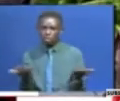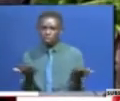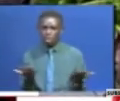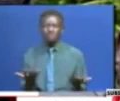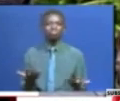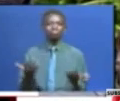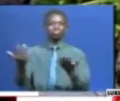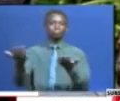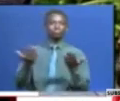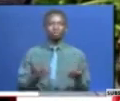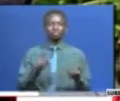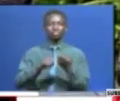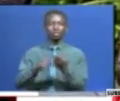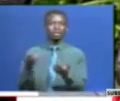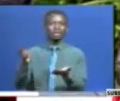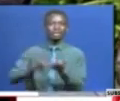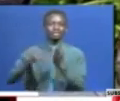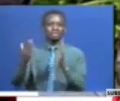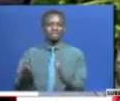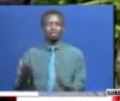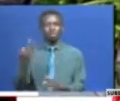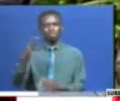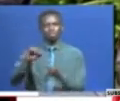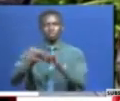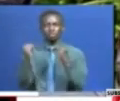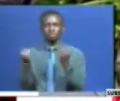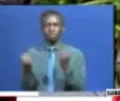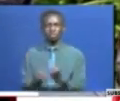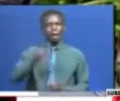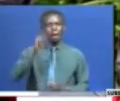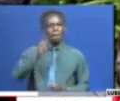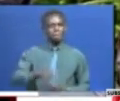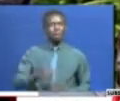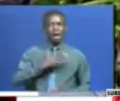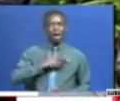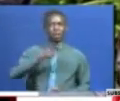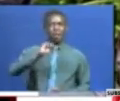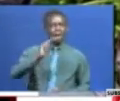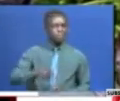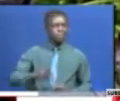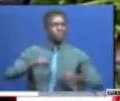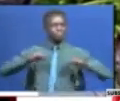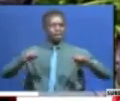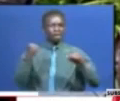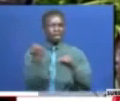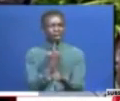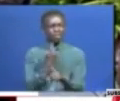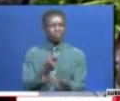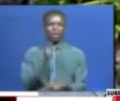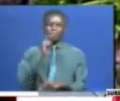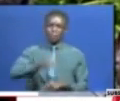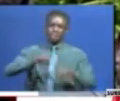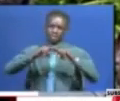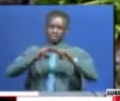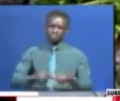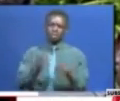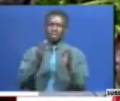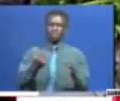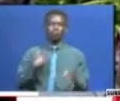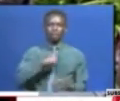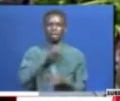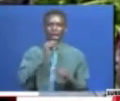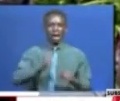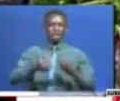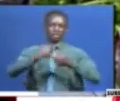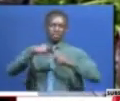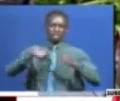societies. Lazima wapunge wetu waketi chini waone kama we can revisit our constitution ili tuachane na hii mambo